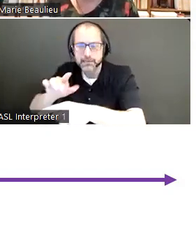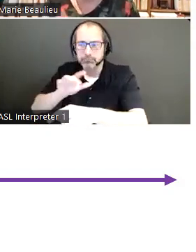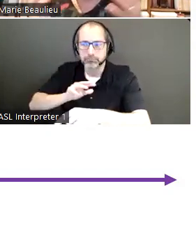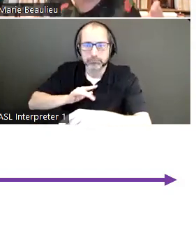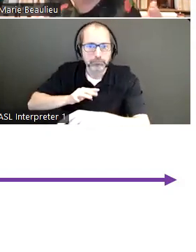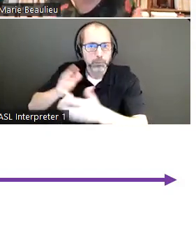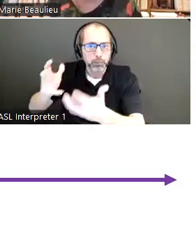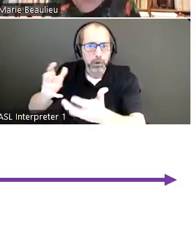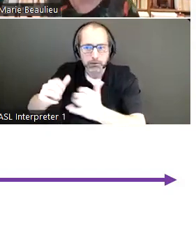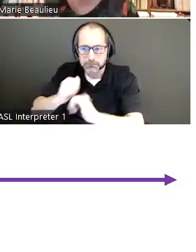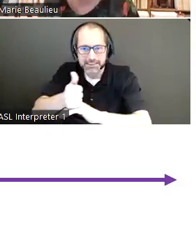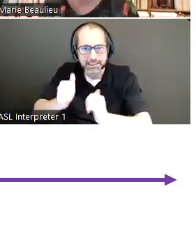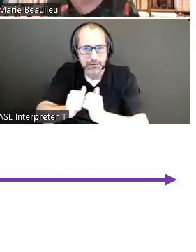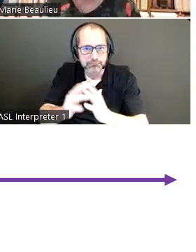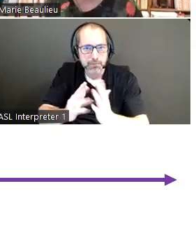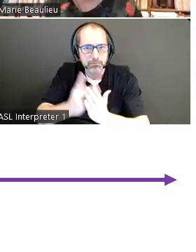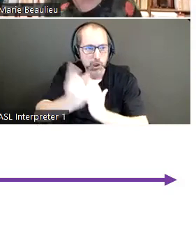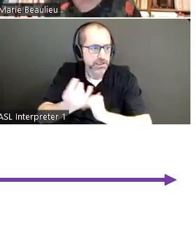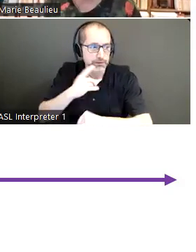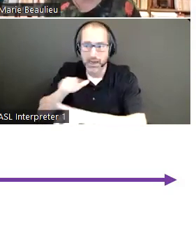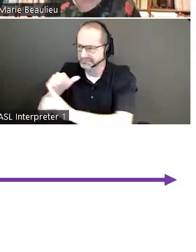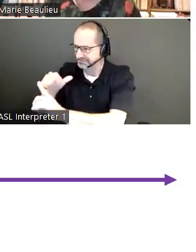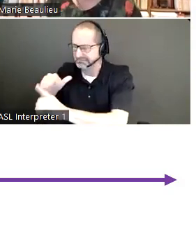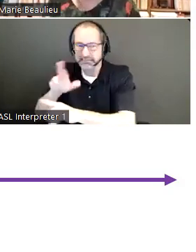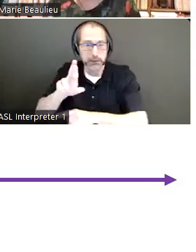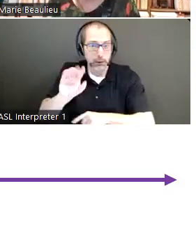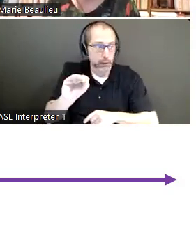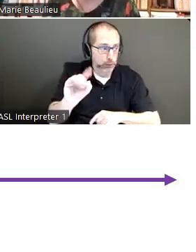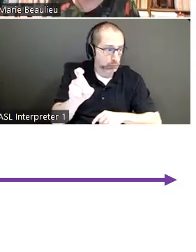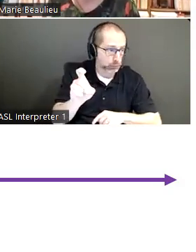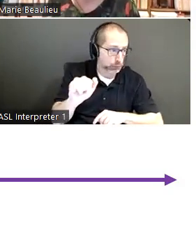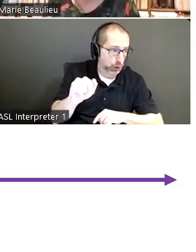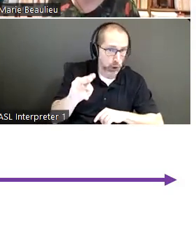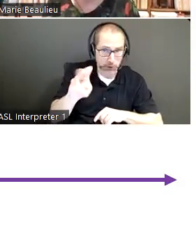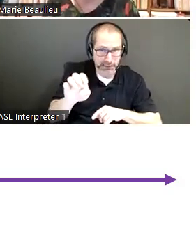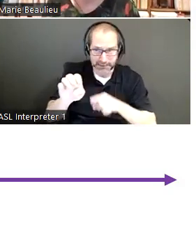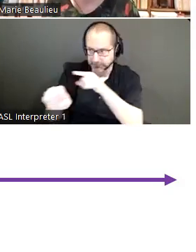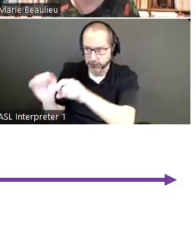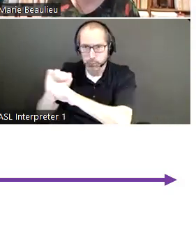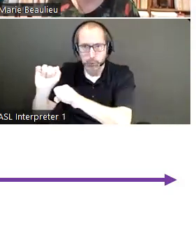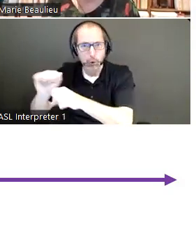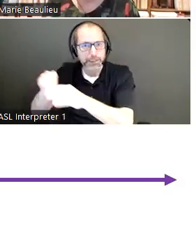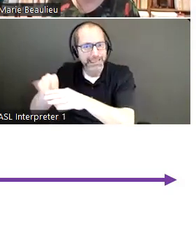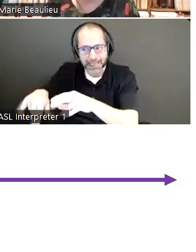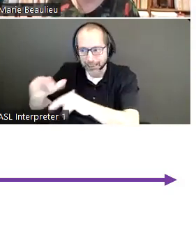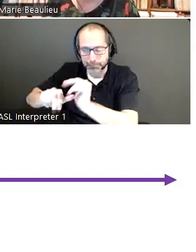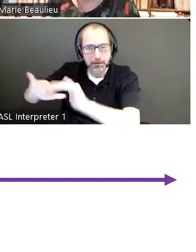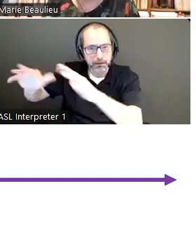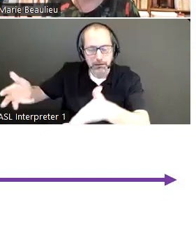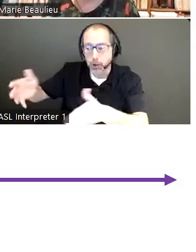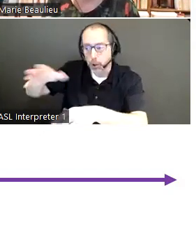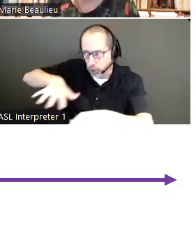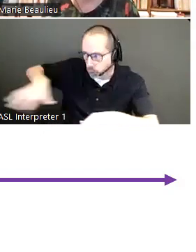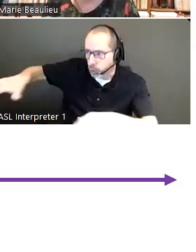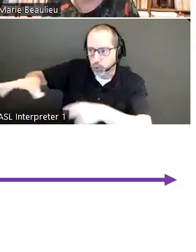been working in those types of congregate housing buildings. And also, she